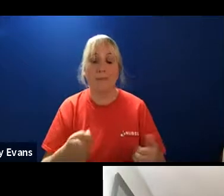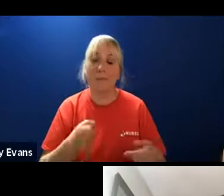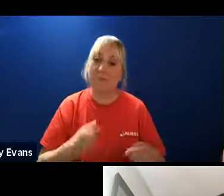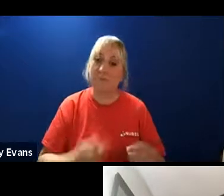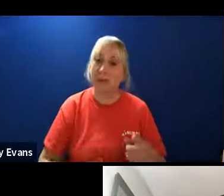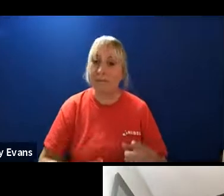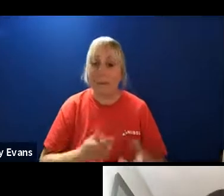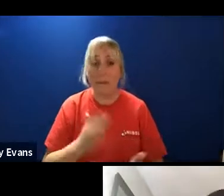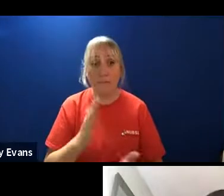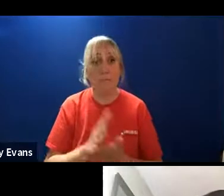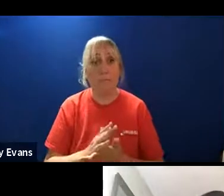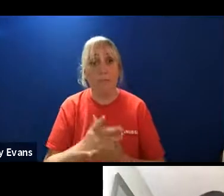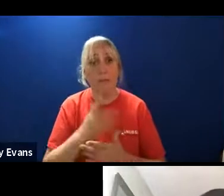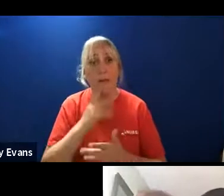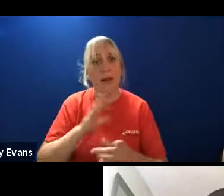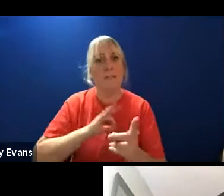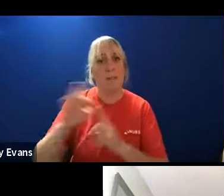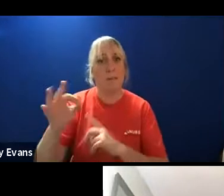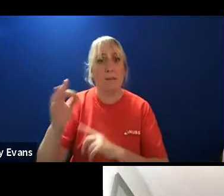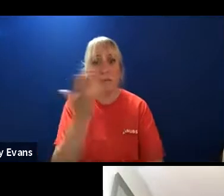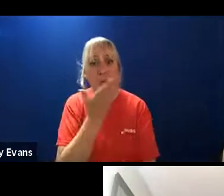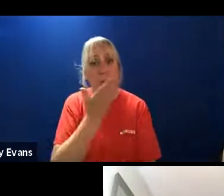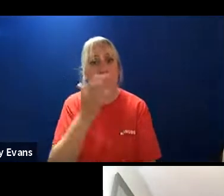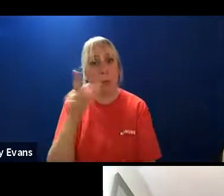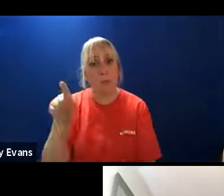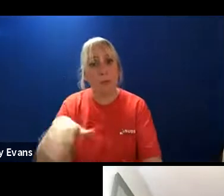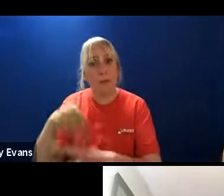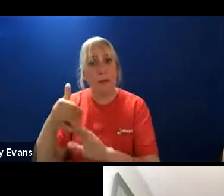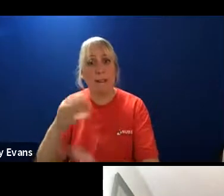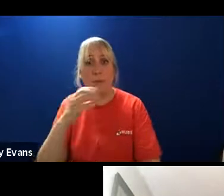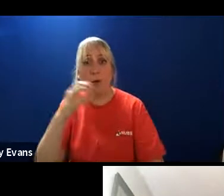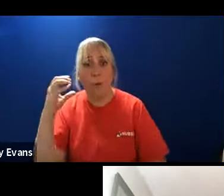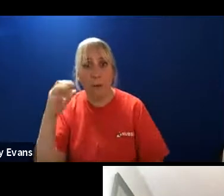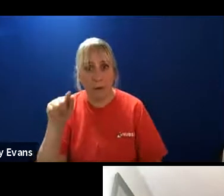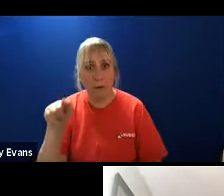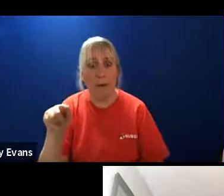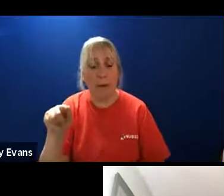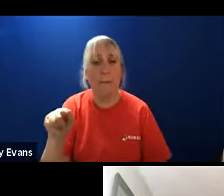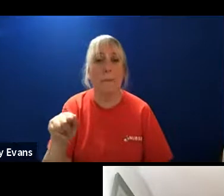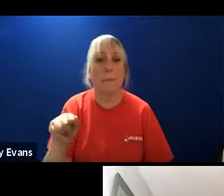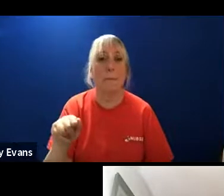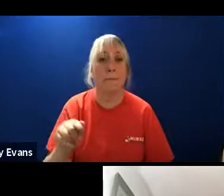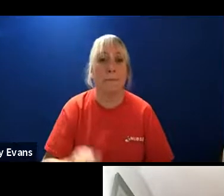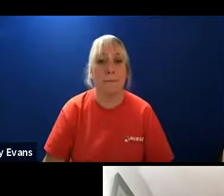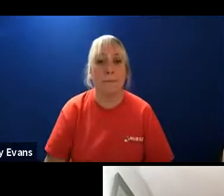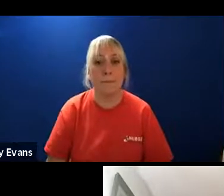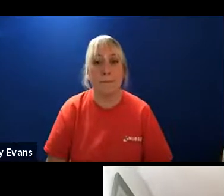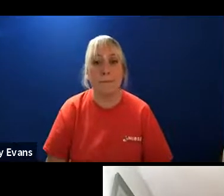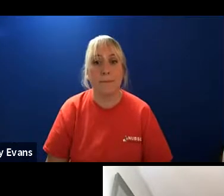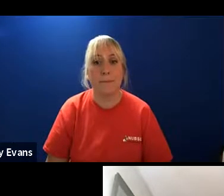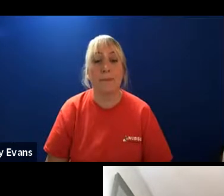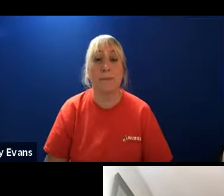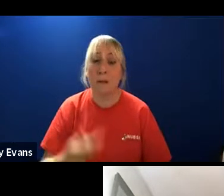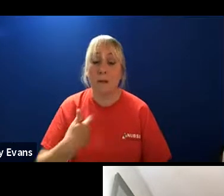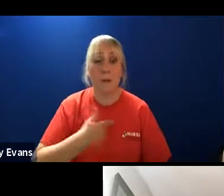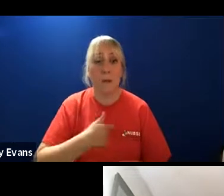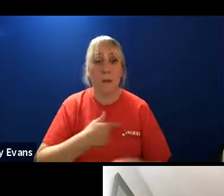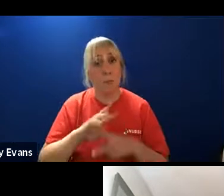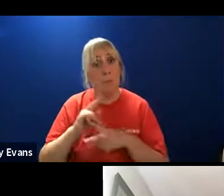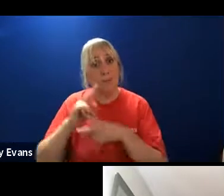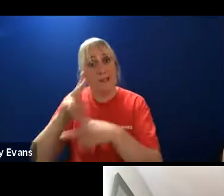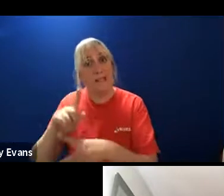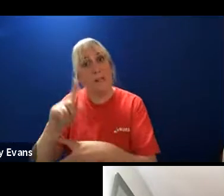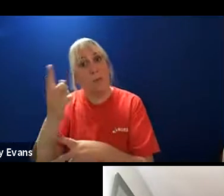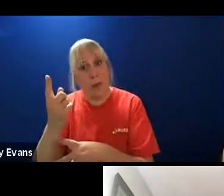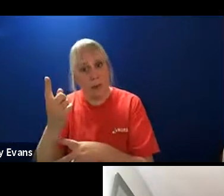special schools in Cuba. So as I said in the beginning, we visited one of those, Abel Santa